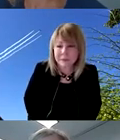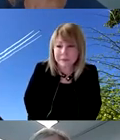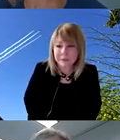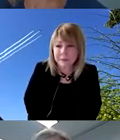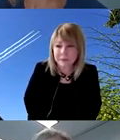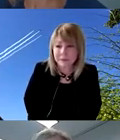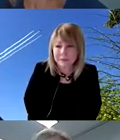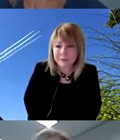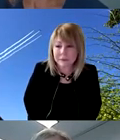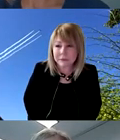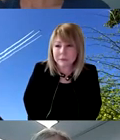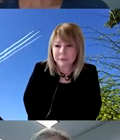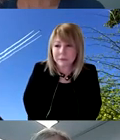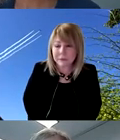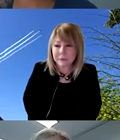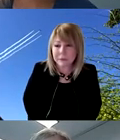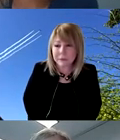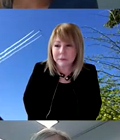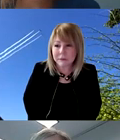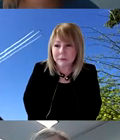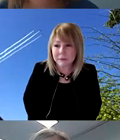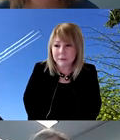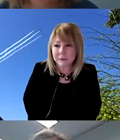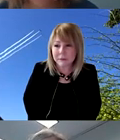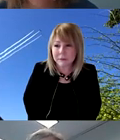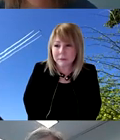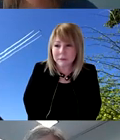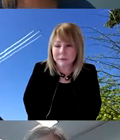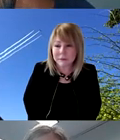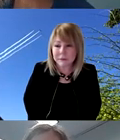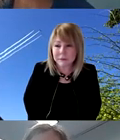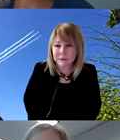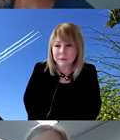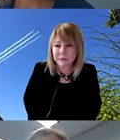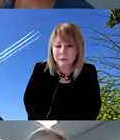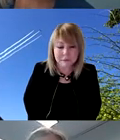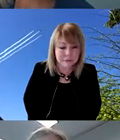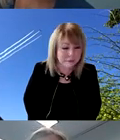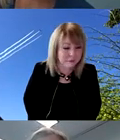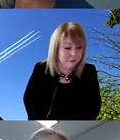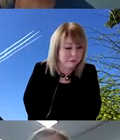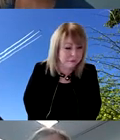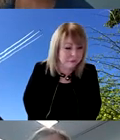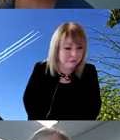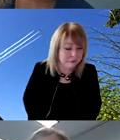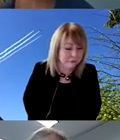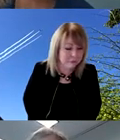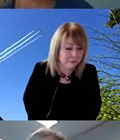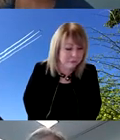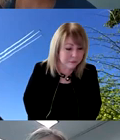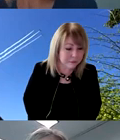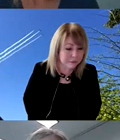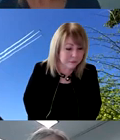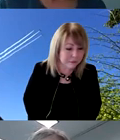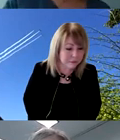together. So Christy, if you can advance. First, OHA acknowledges and upholds our